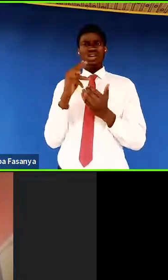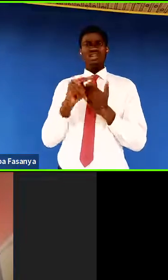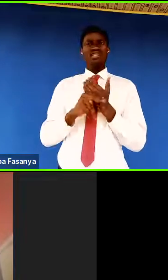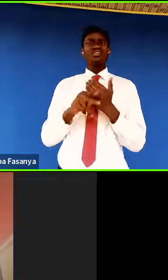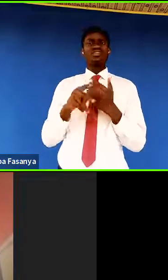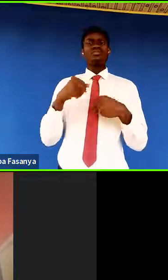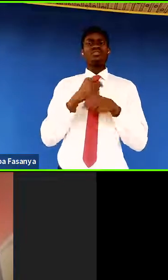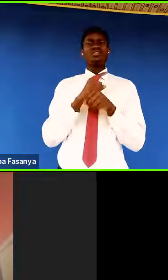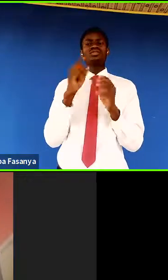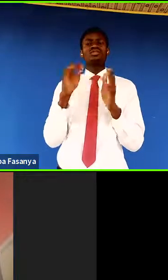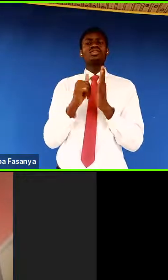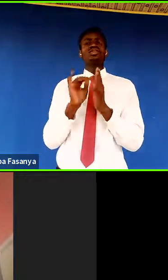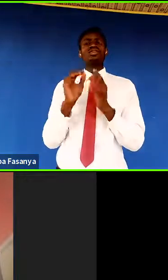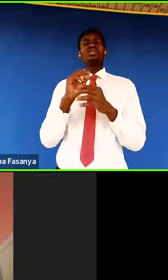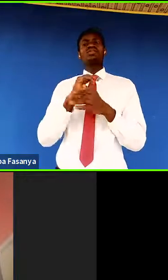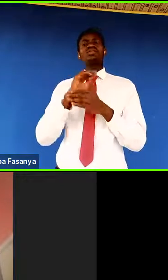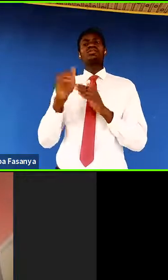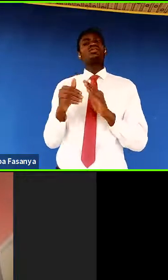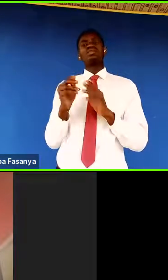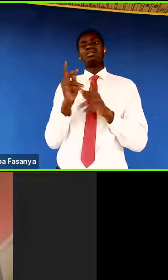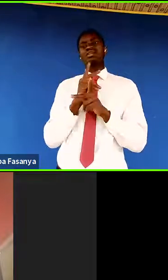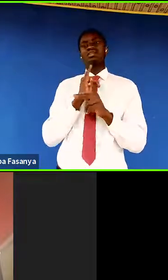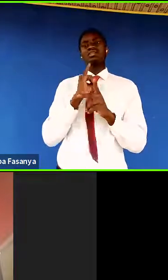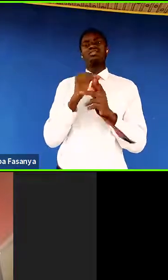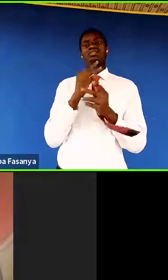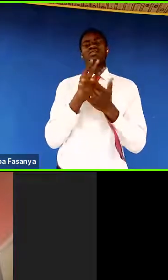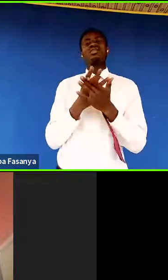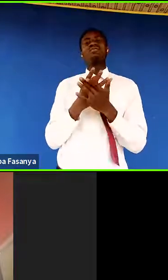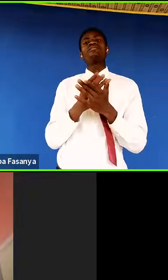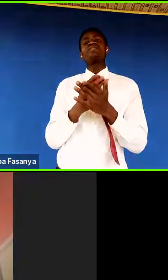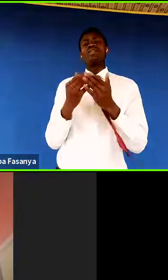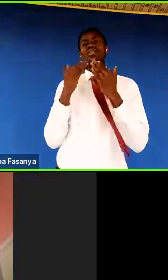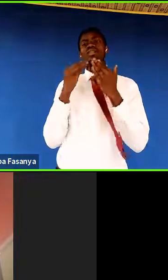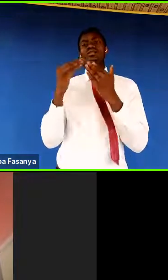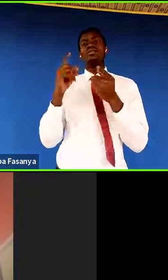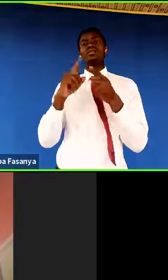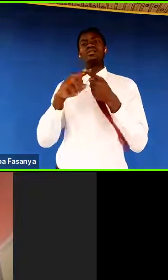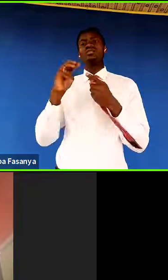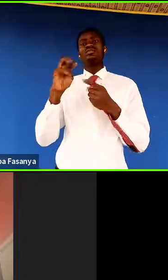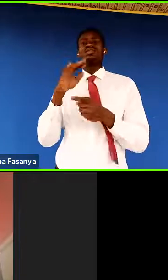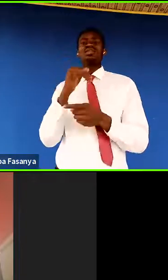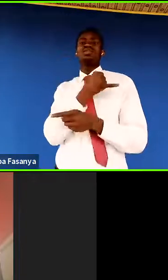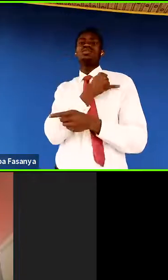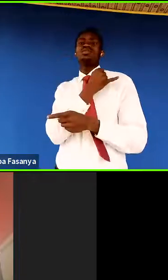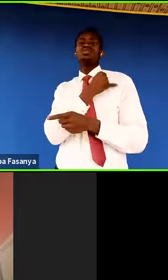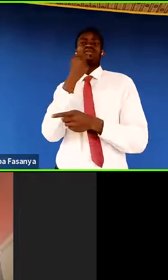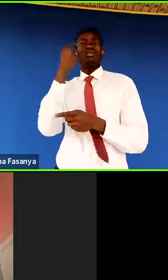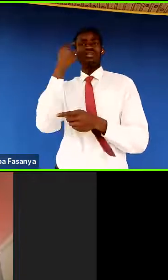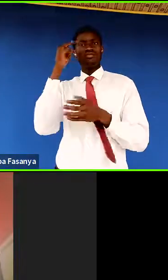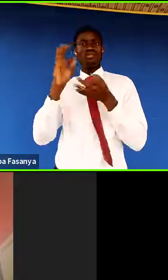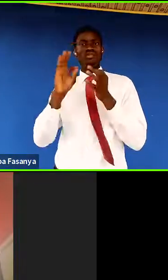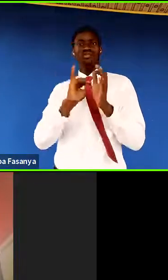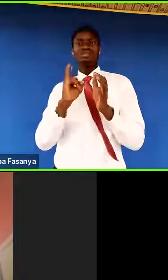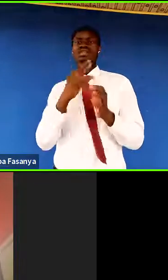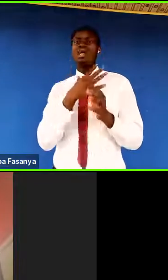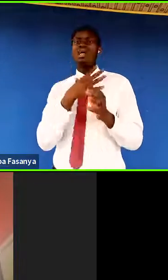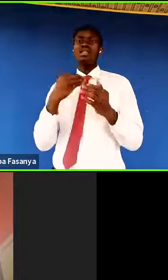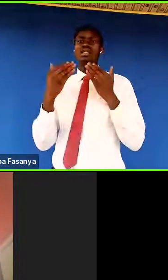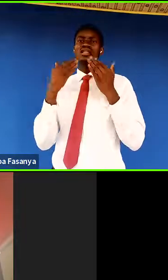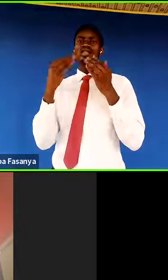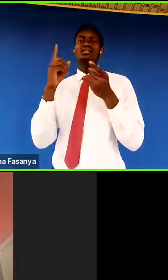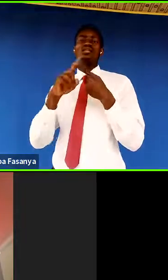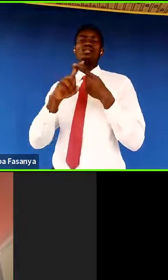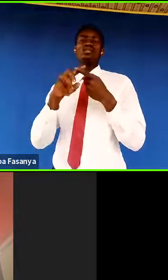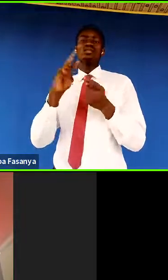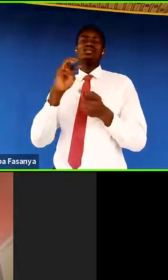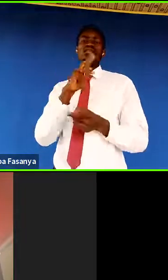to Mr. Joshua interpreting for us, and Mr. Kingsley and Mr. Yemisi. You guys